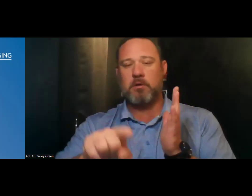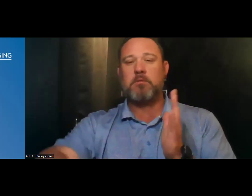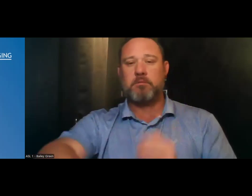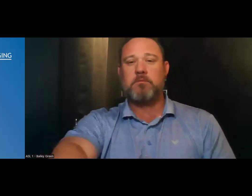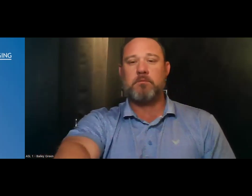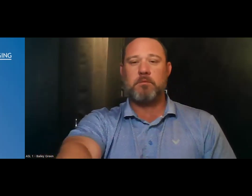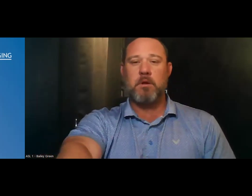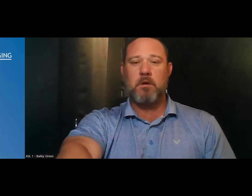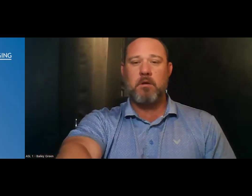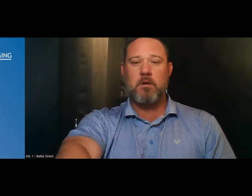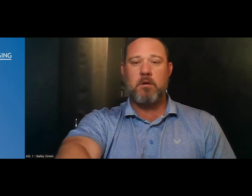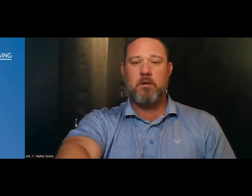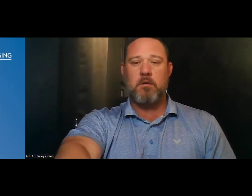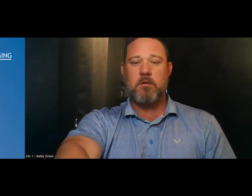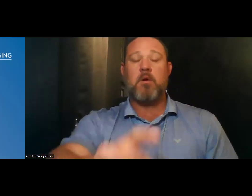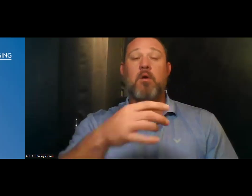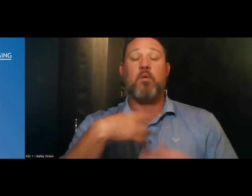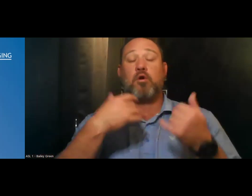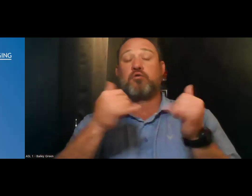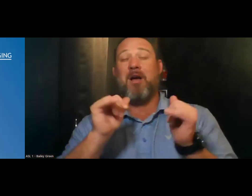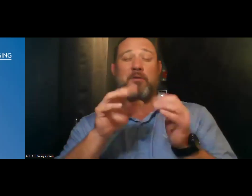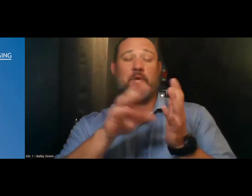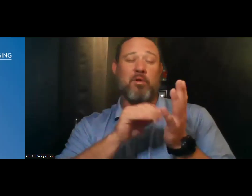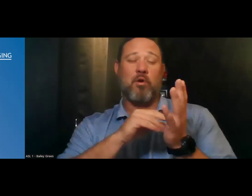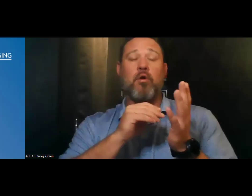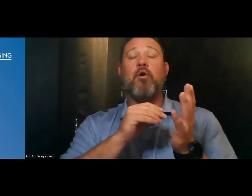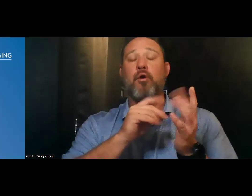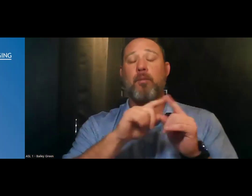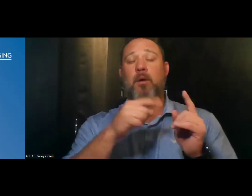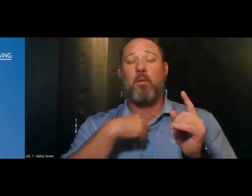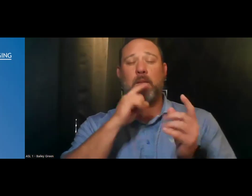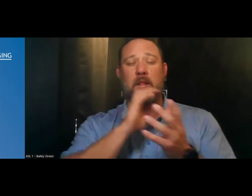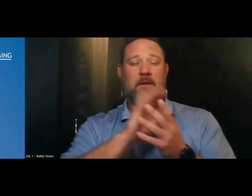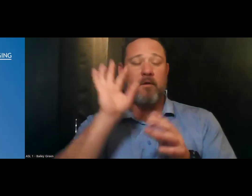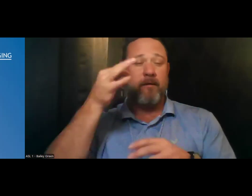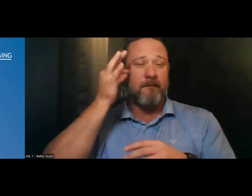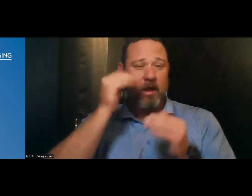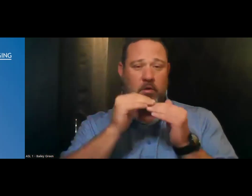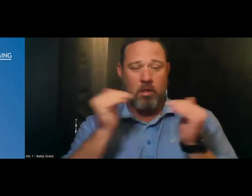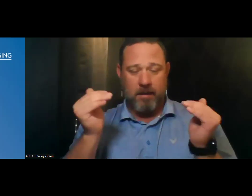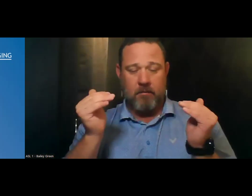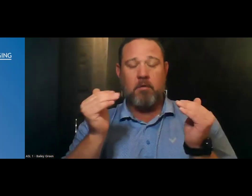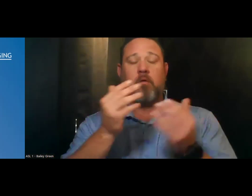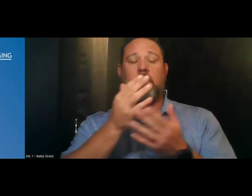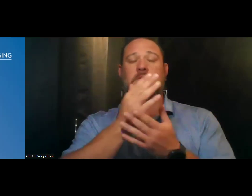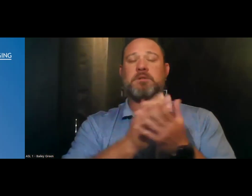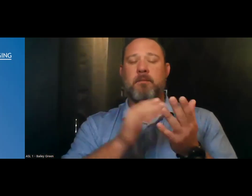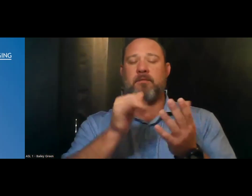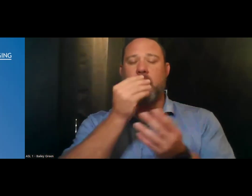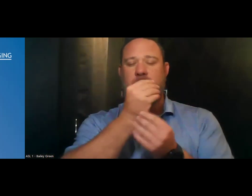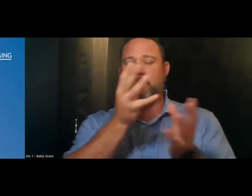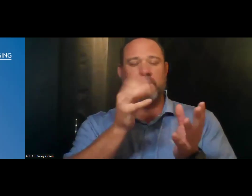We believe, and we're trying to learn more about this, but we believe that at least on a federal level, some of this data is actually going to